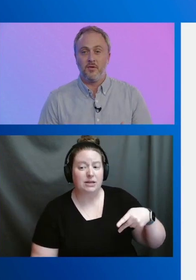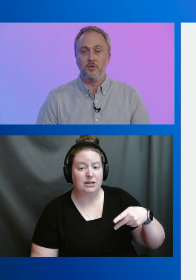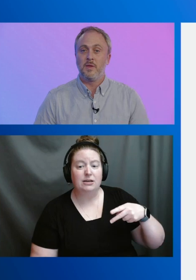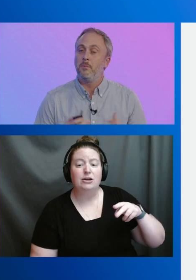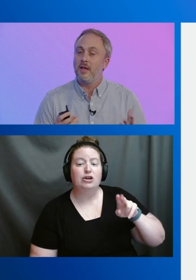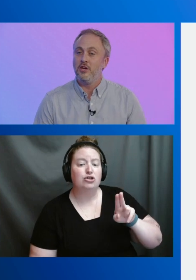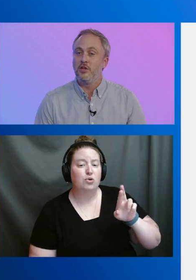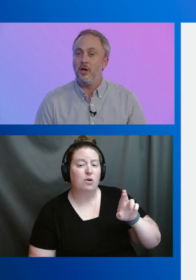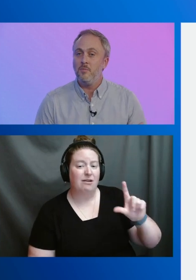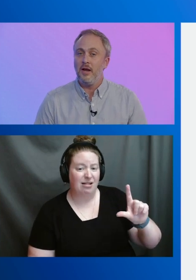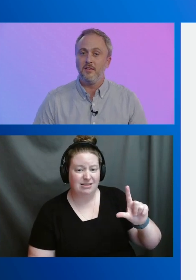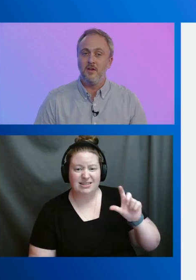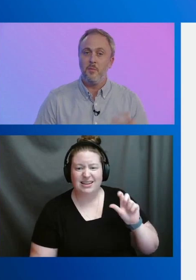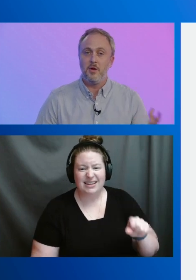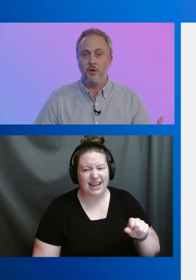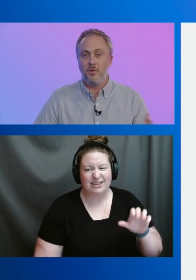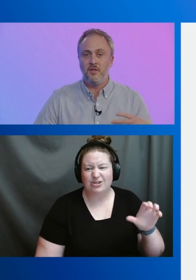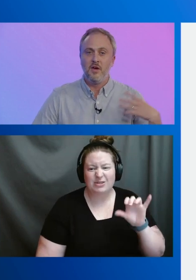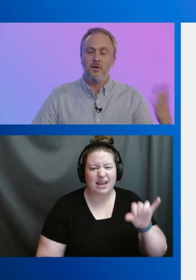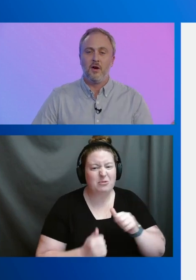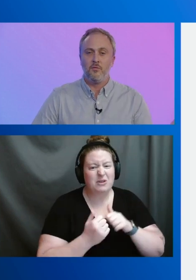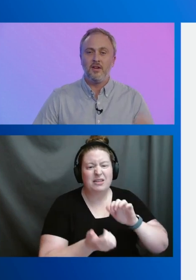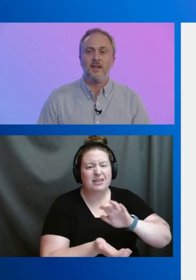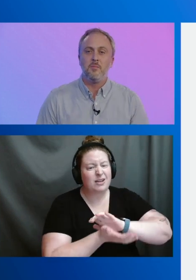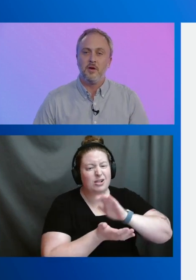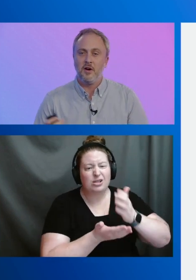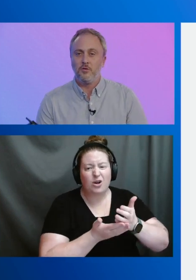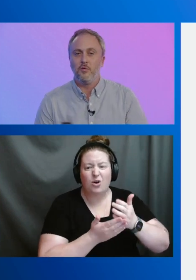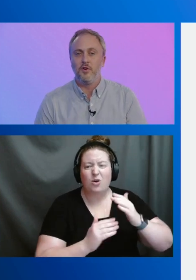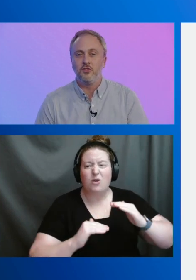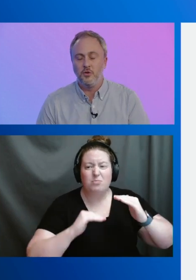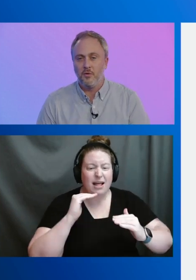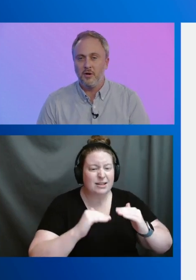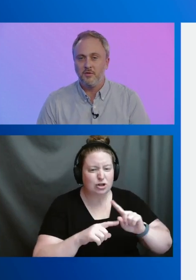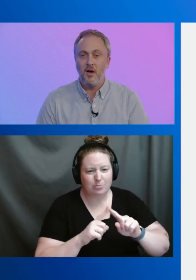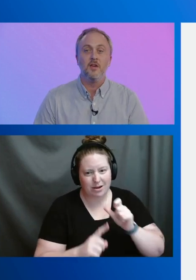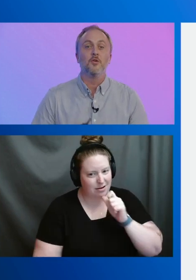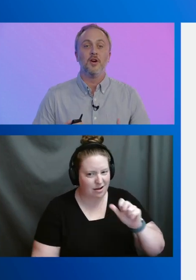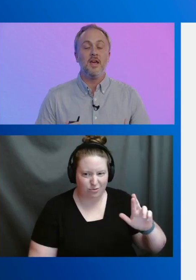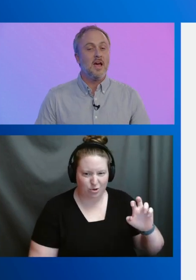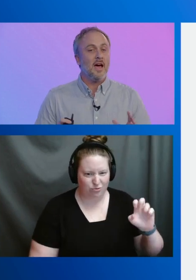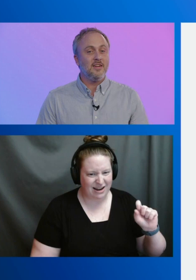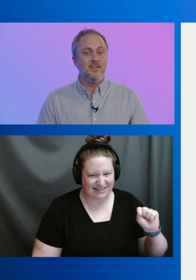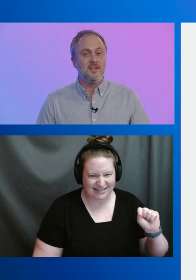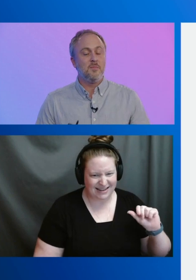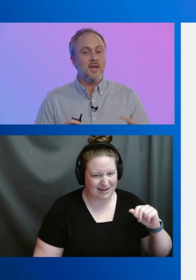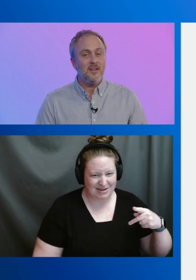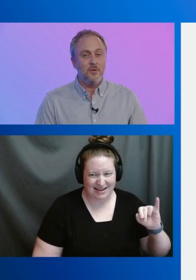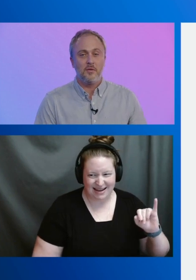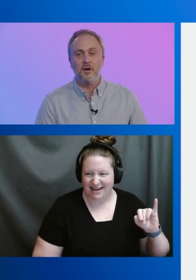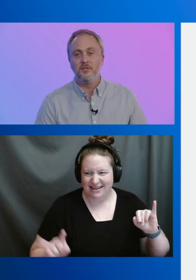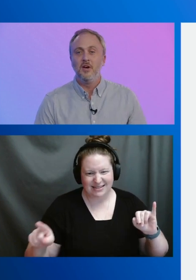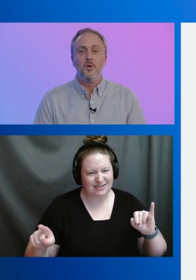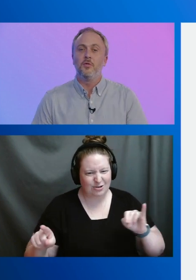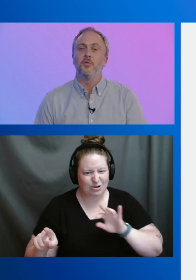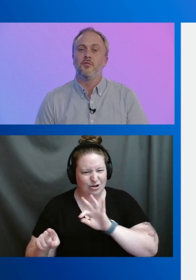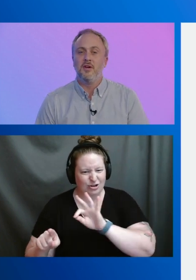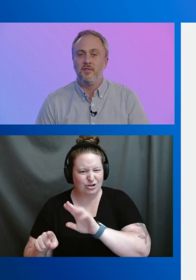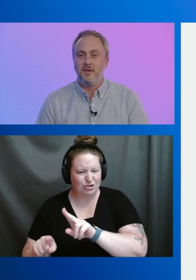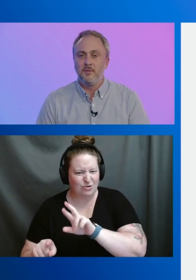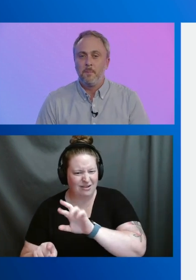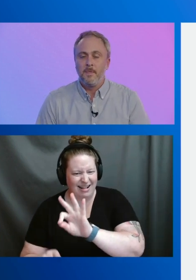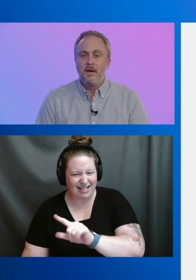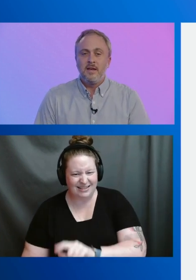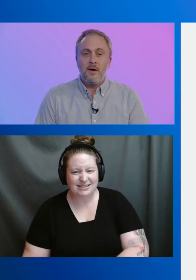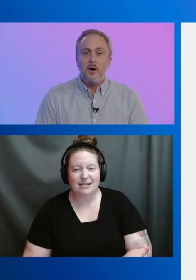HTTP-based URLs with Application Load Balancer, but not with REST APIs or function URLs. I can create HTTPS URLs with all 3